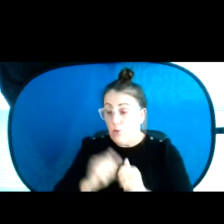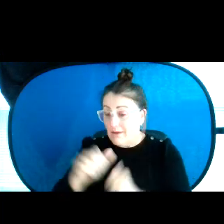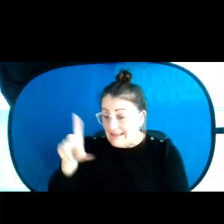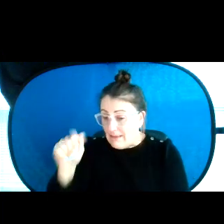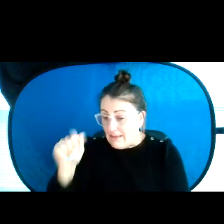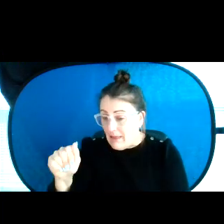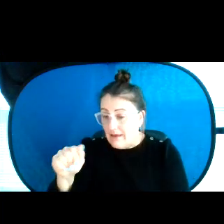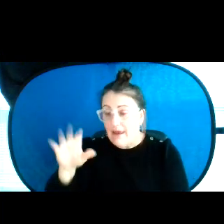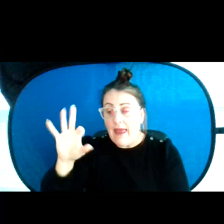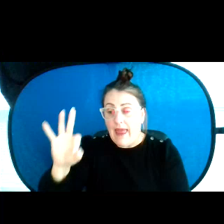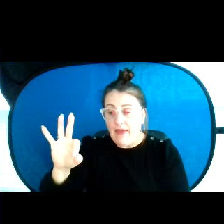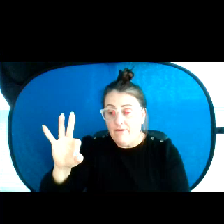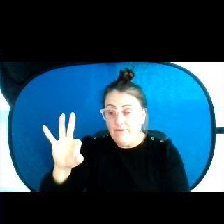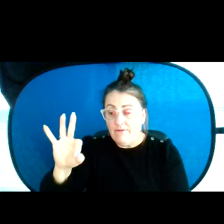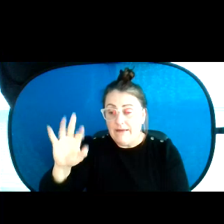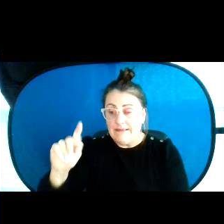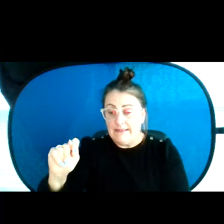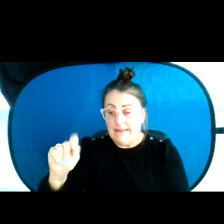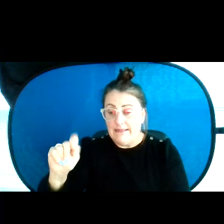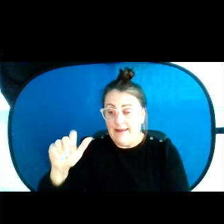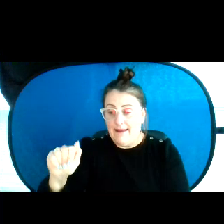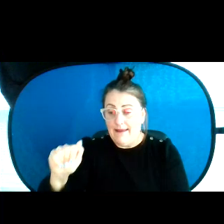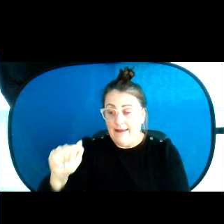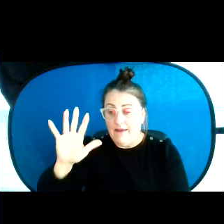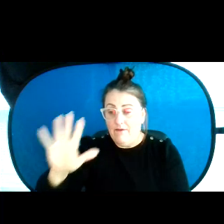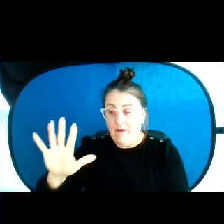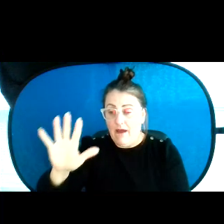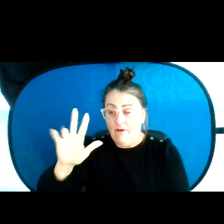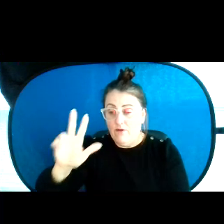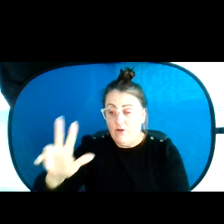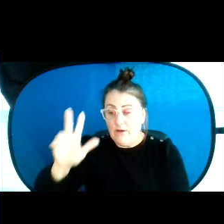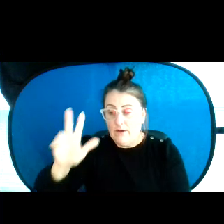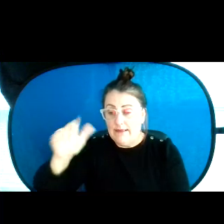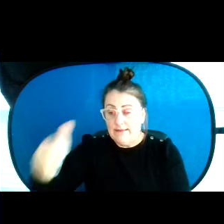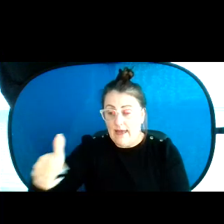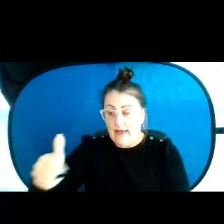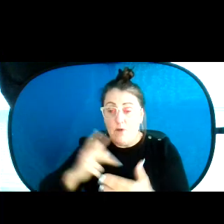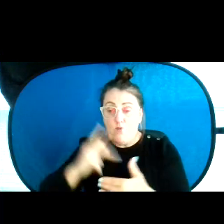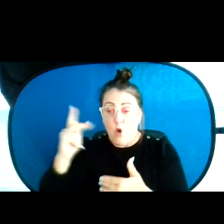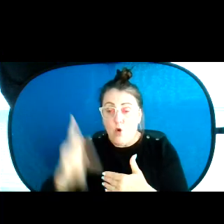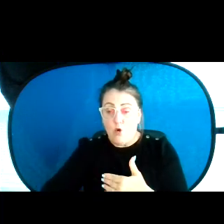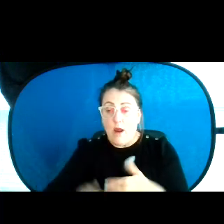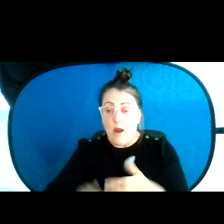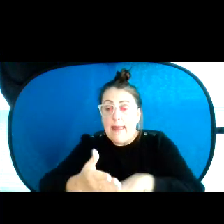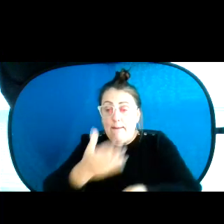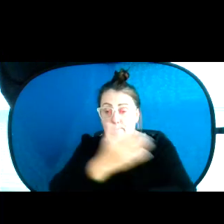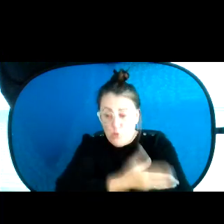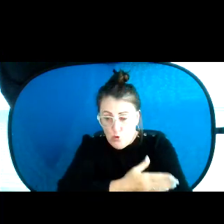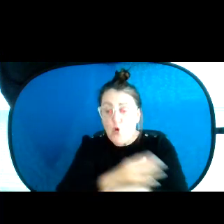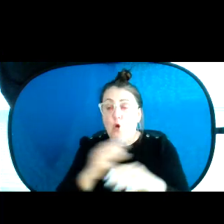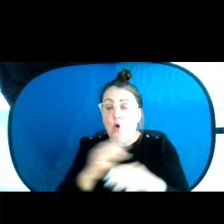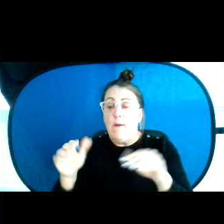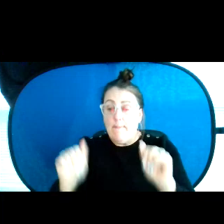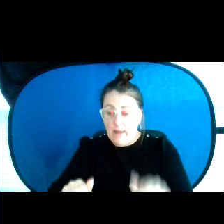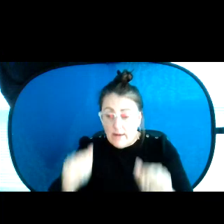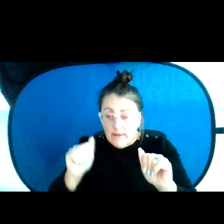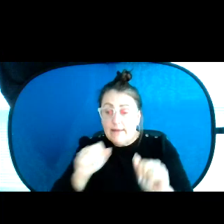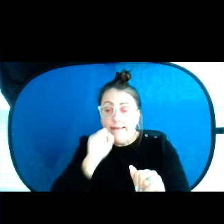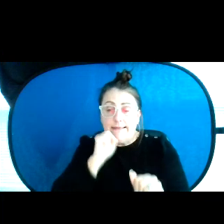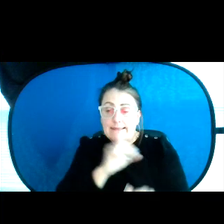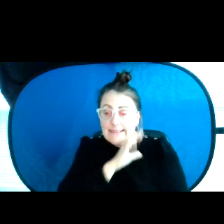as FTA 5310. This program improves the mobility of seniors and individuals with